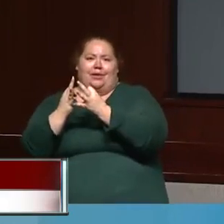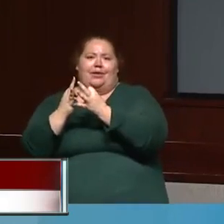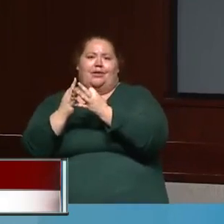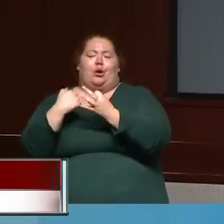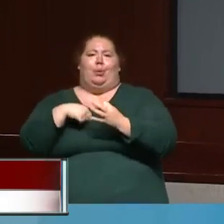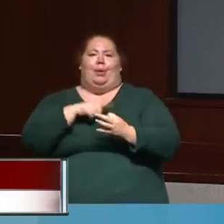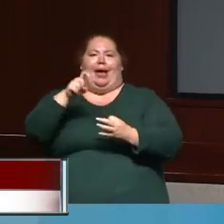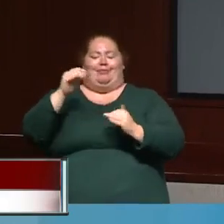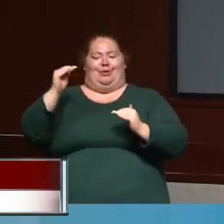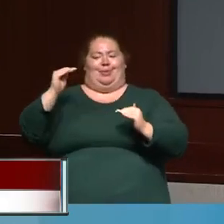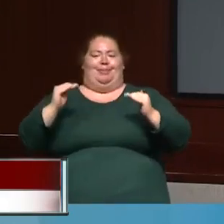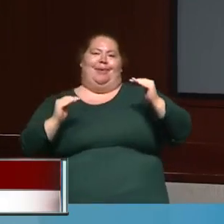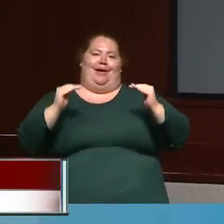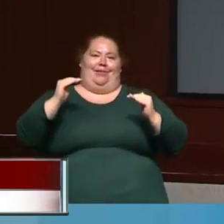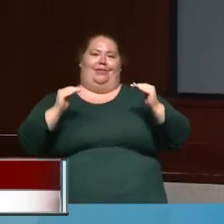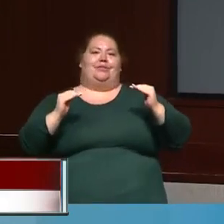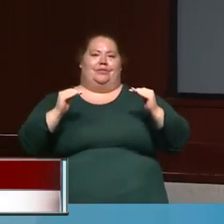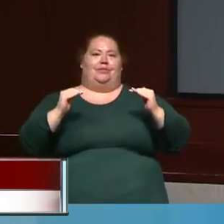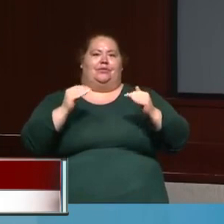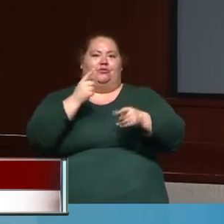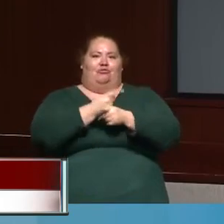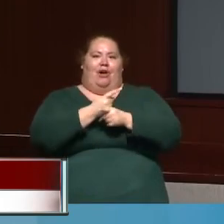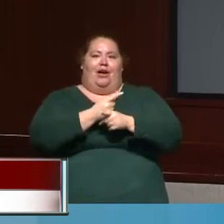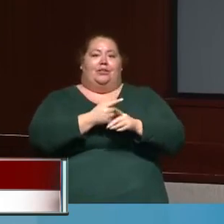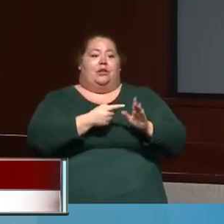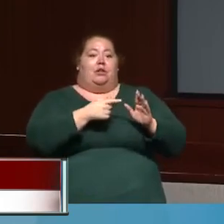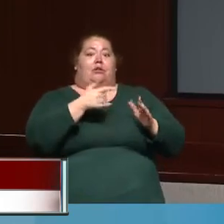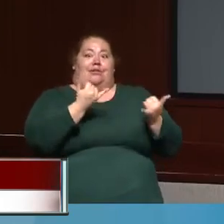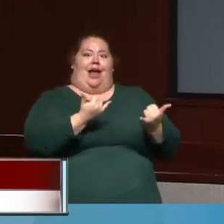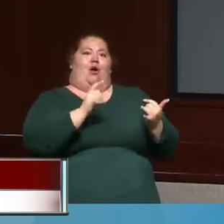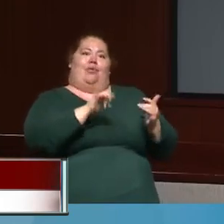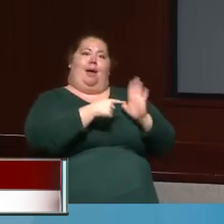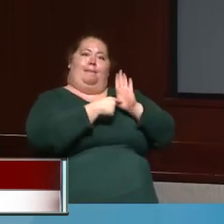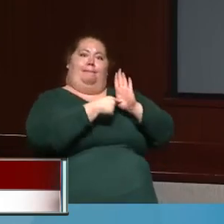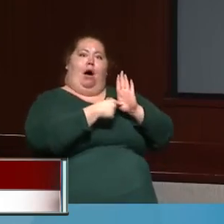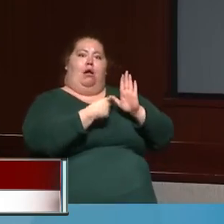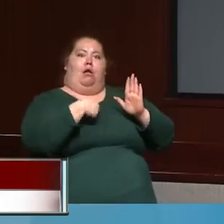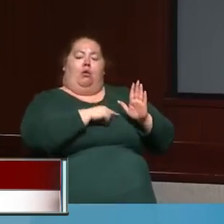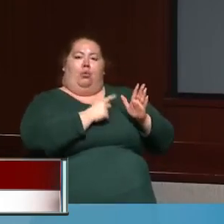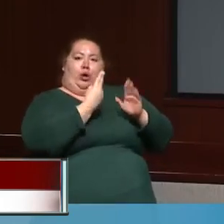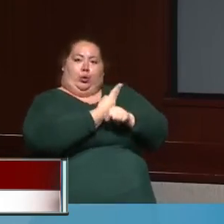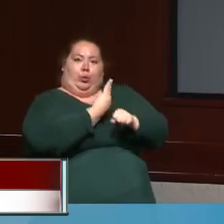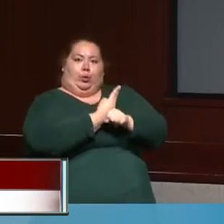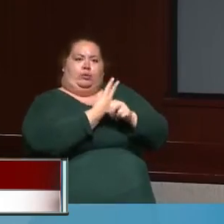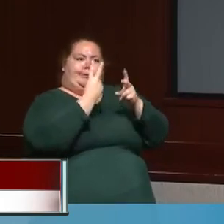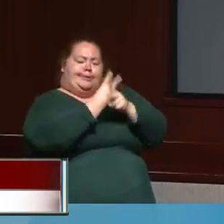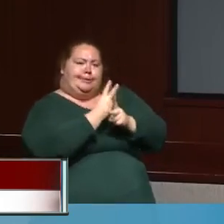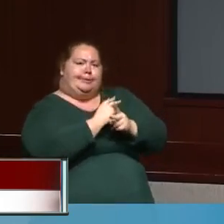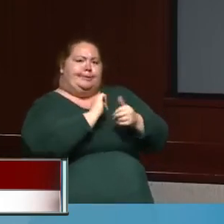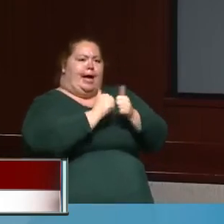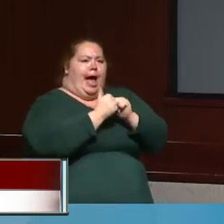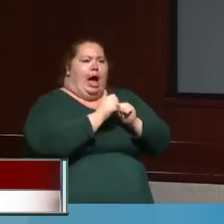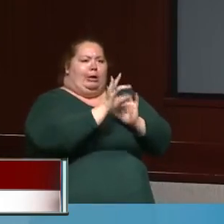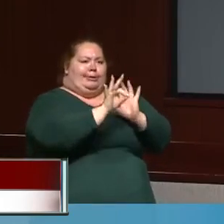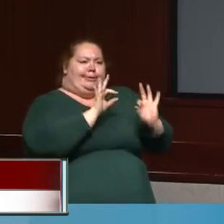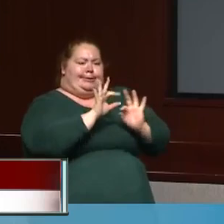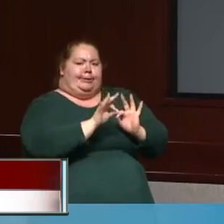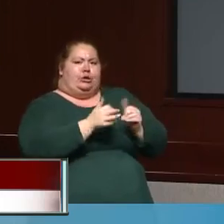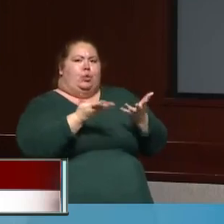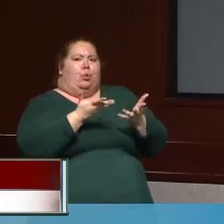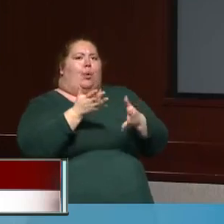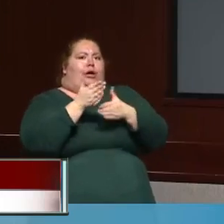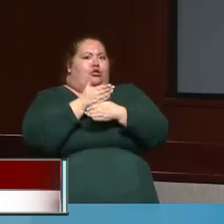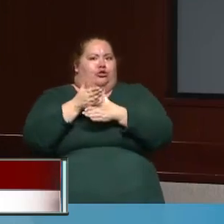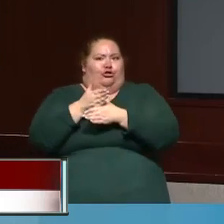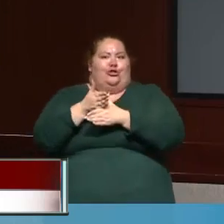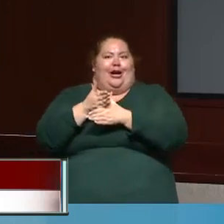time. And that's what this model is intended to do for us, so that we can provide as much information to our community in a timely manner while